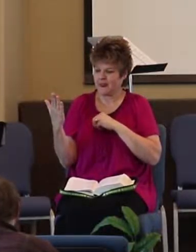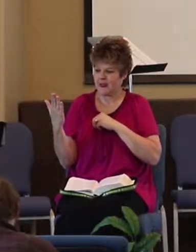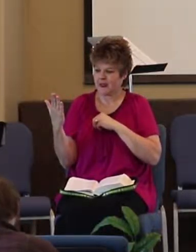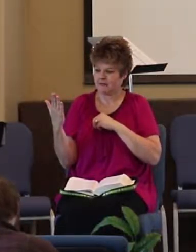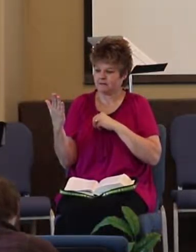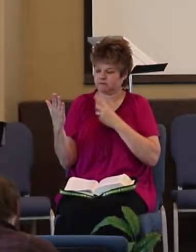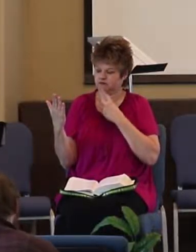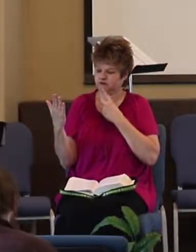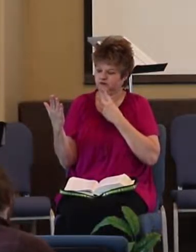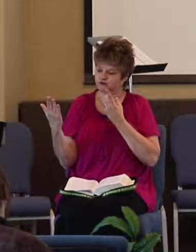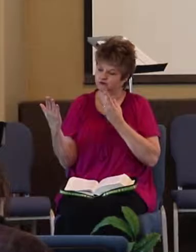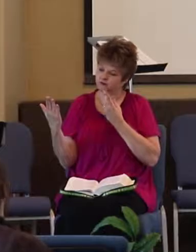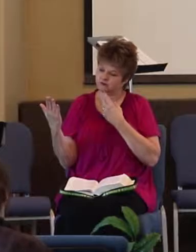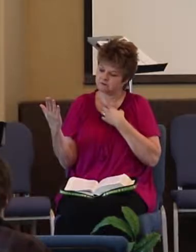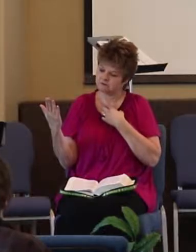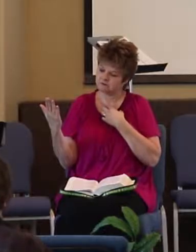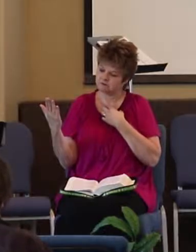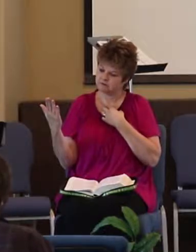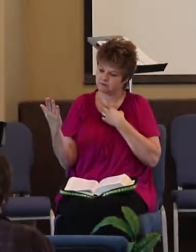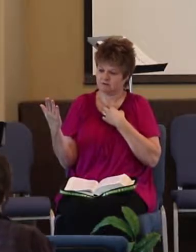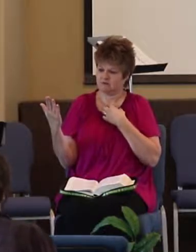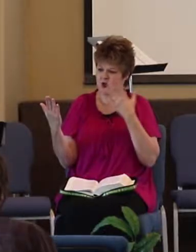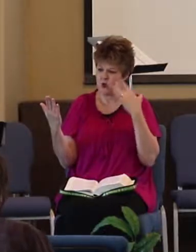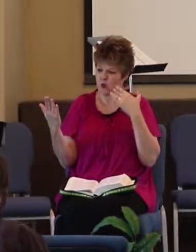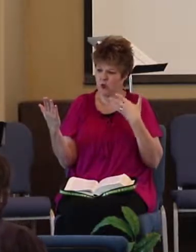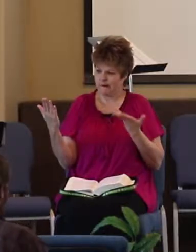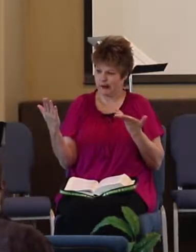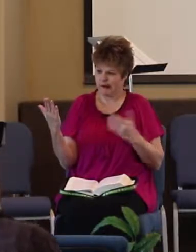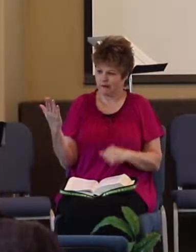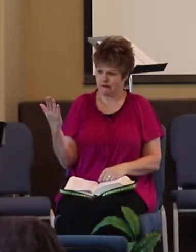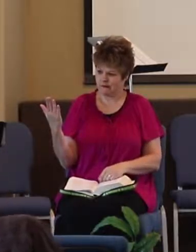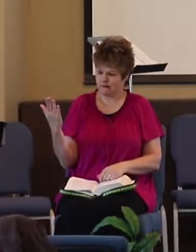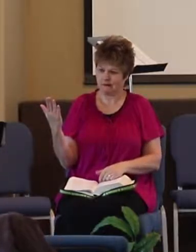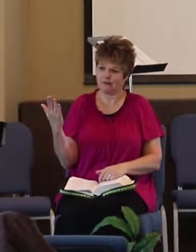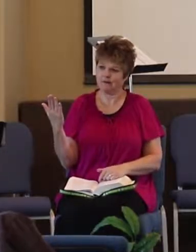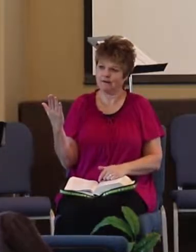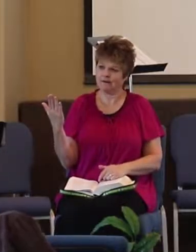and simply said, "Why am I here?"